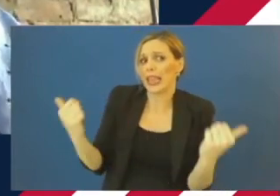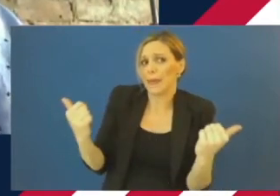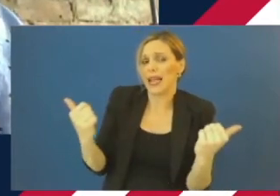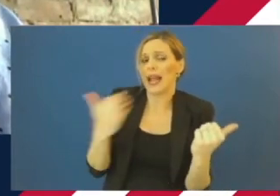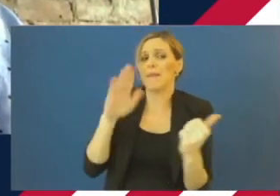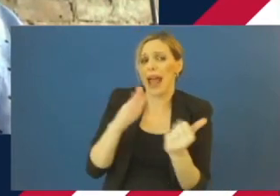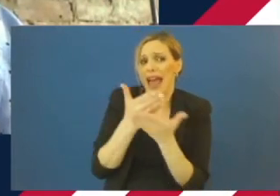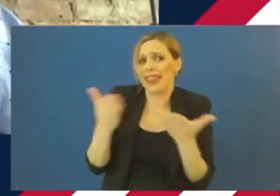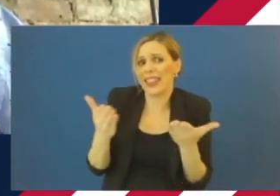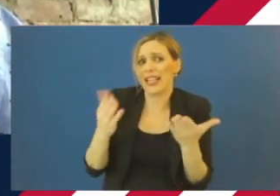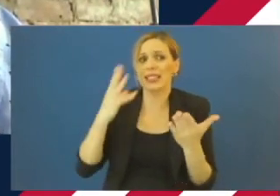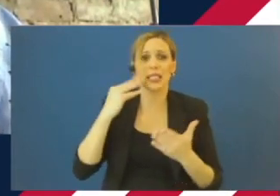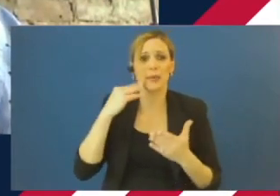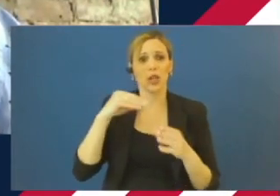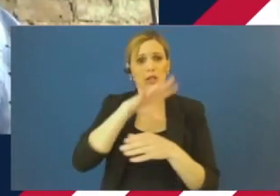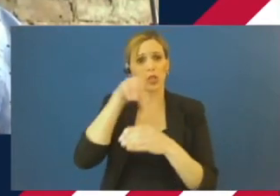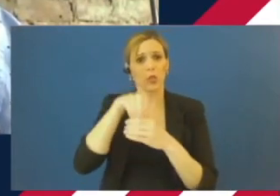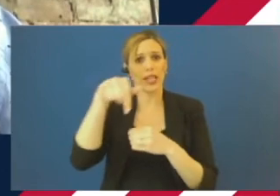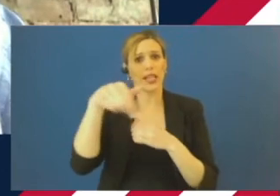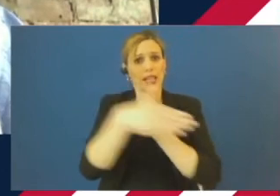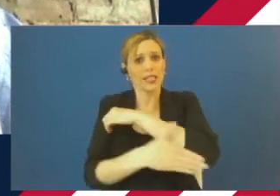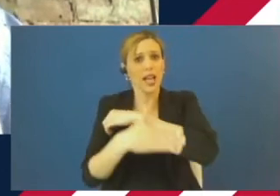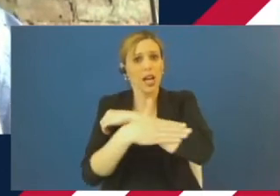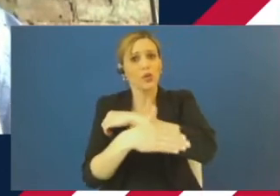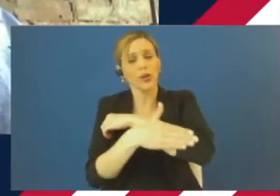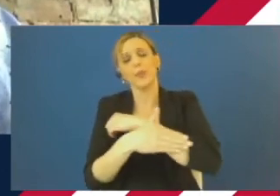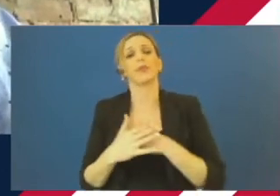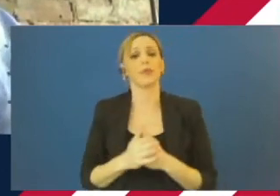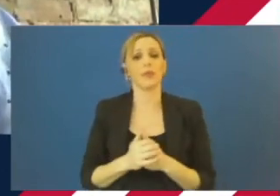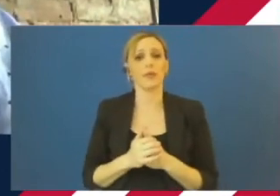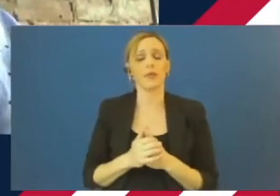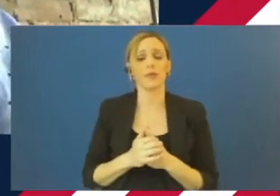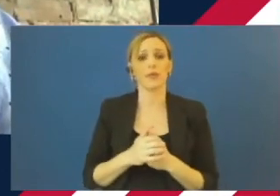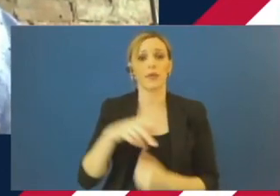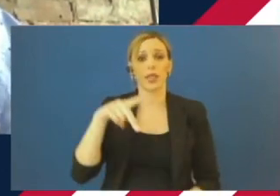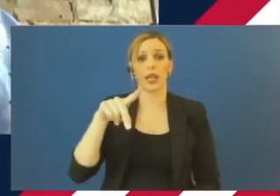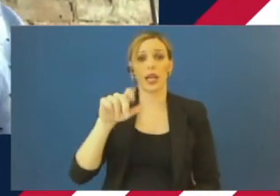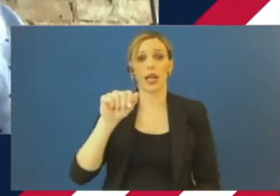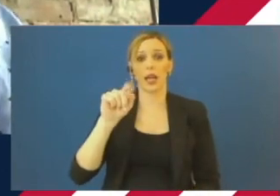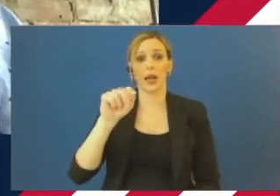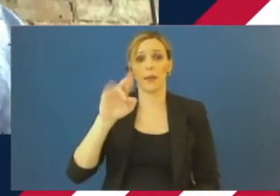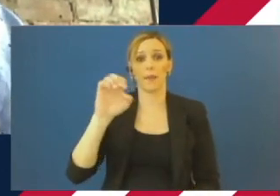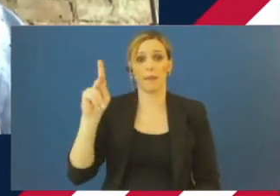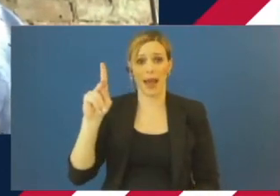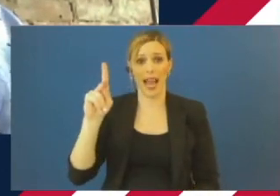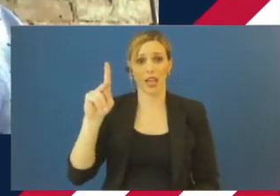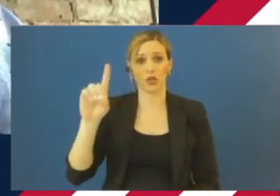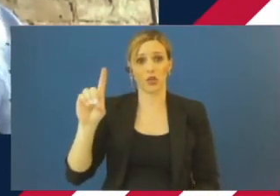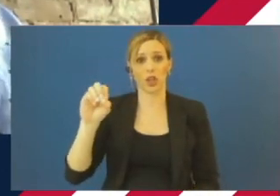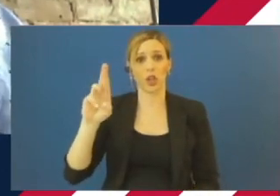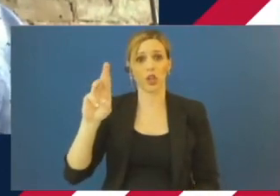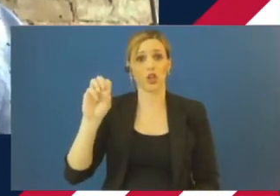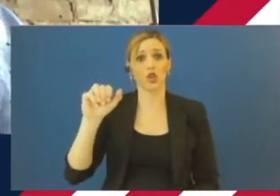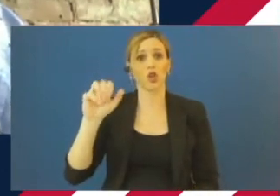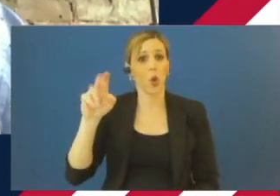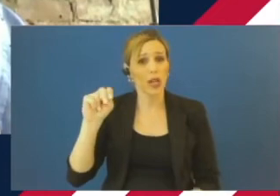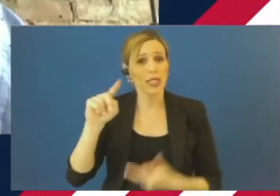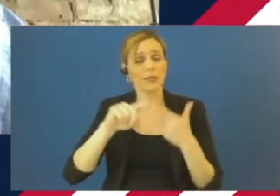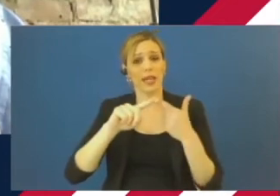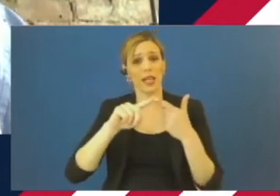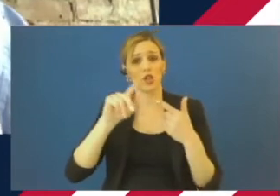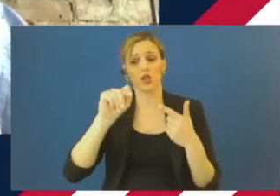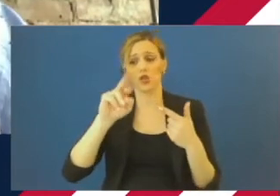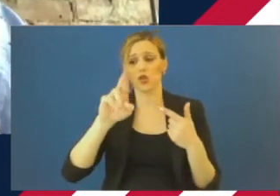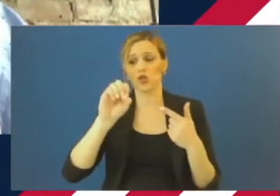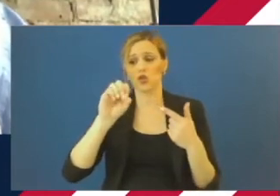Arbery, Breonna Taylor and Tamir Rice, Patrick Dorismond and Amadou Diallo, Trayvon Martin and Eric Garner, and all the